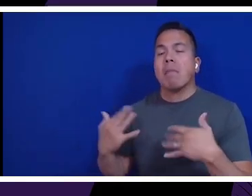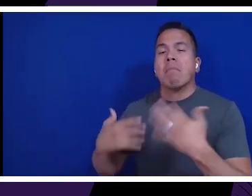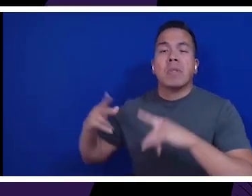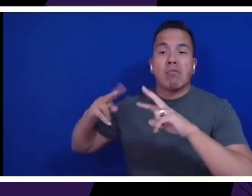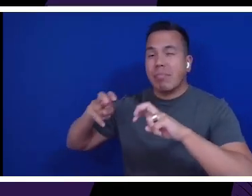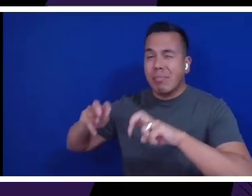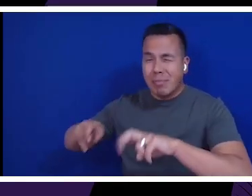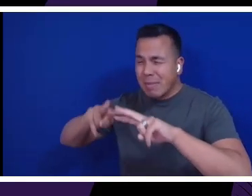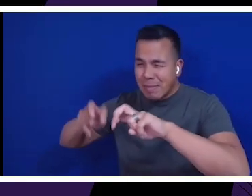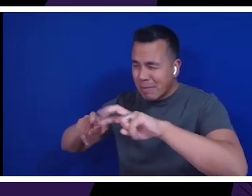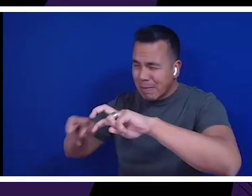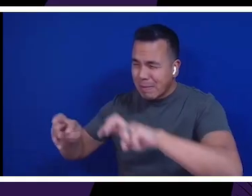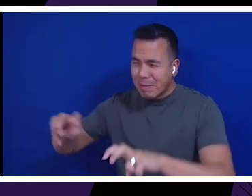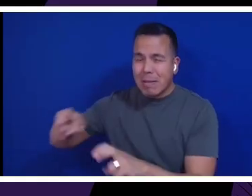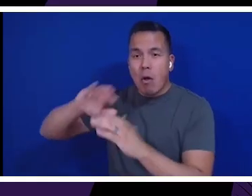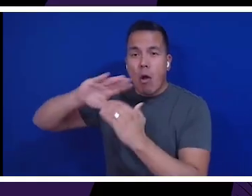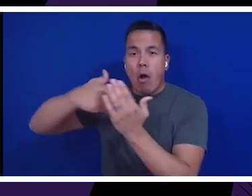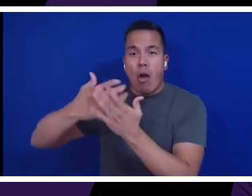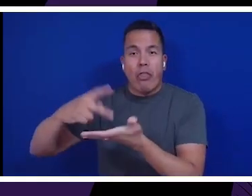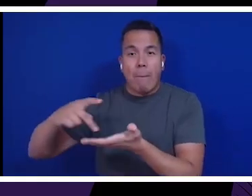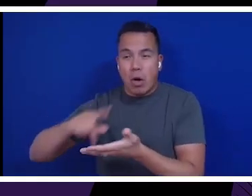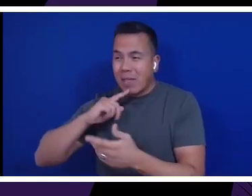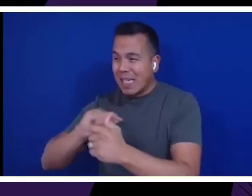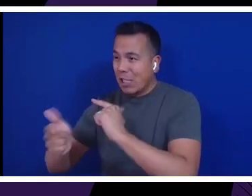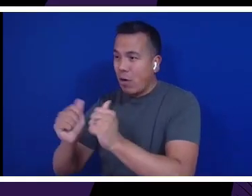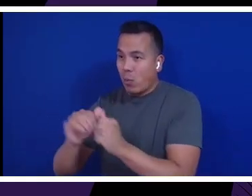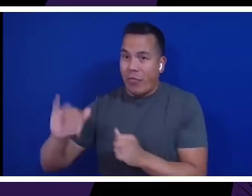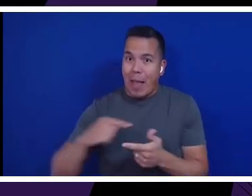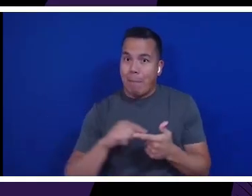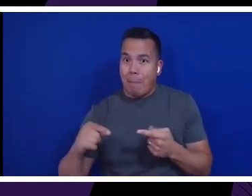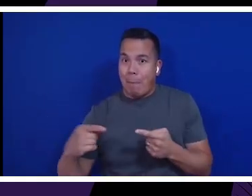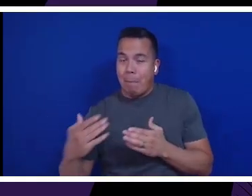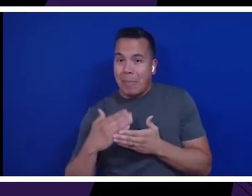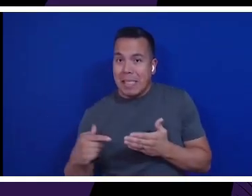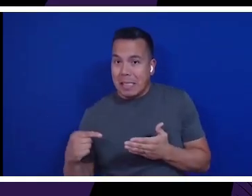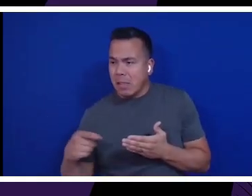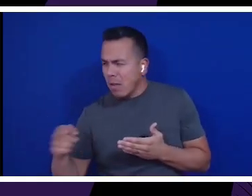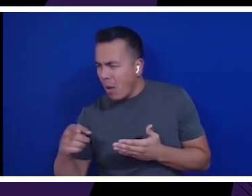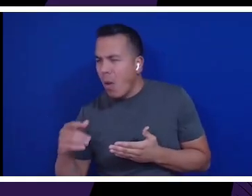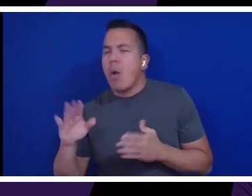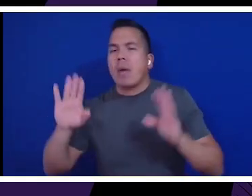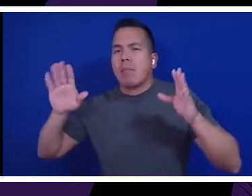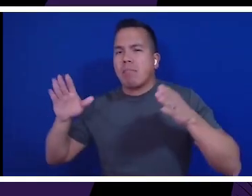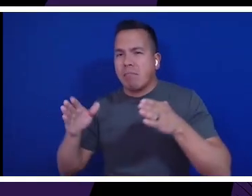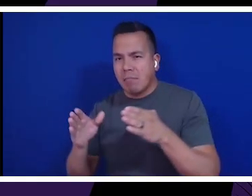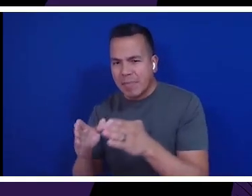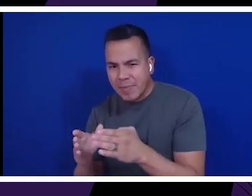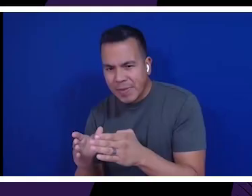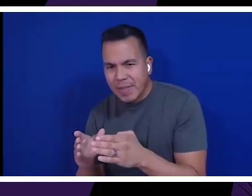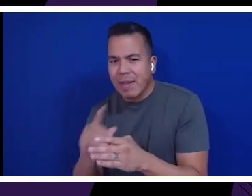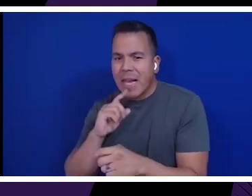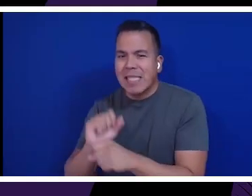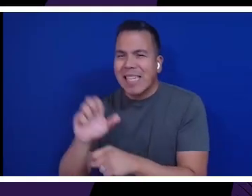all the parts that interact with that piece, maybe you want to narrow in and say like, oh, it's actually an enum. It's like a bunch of